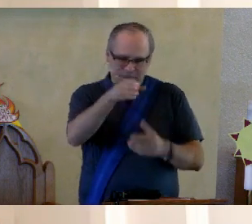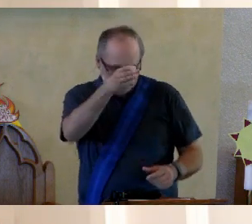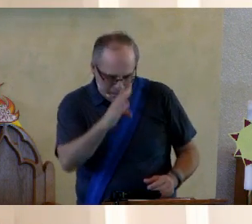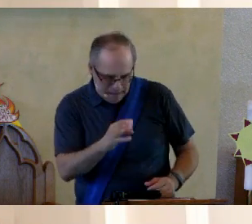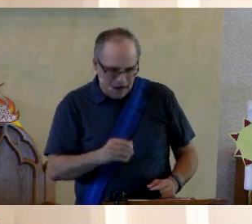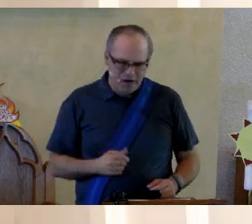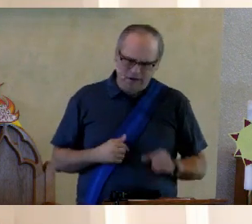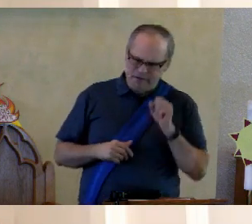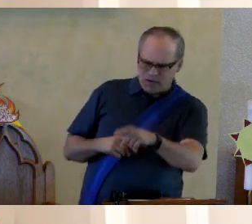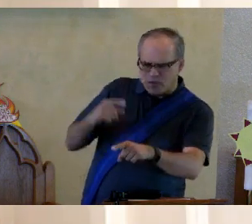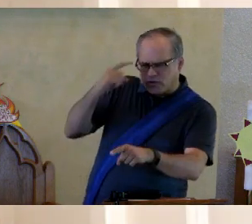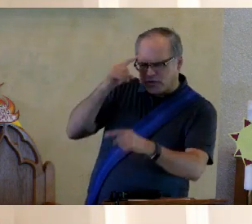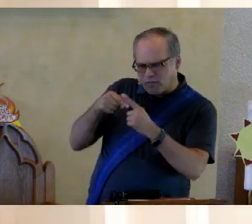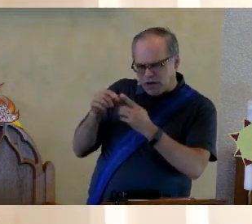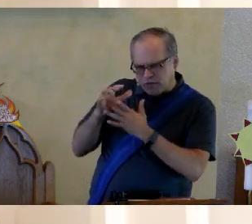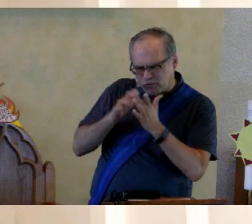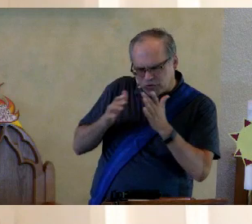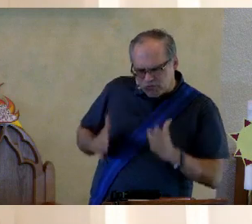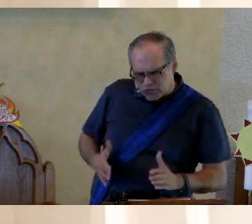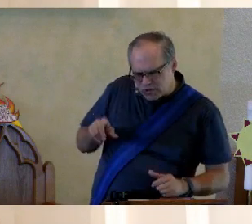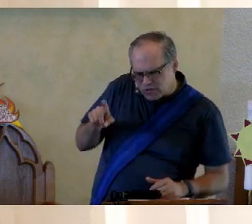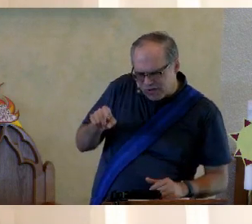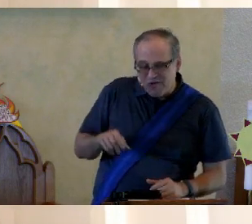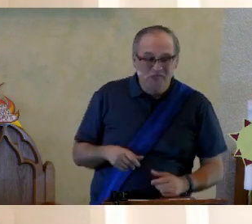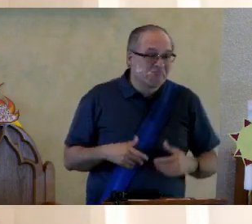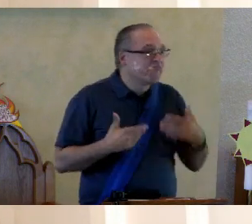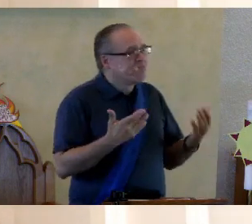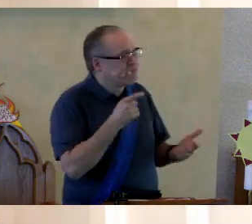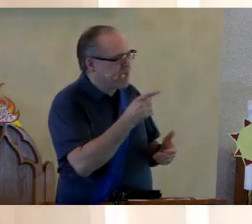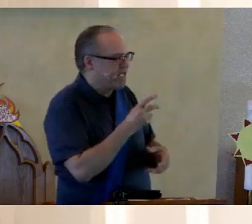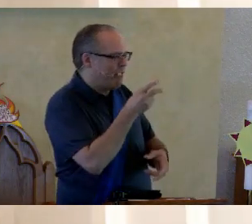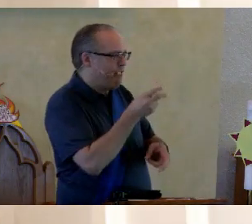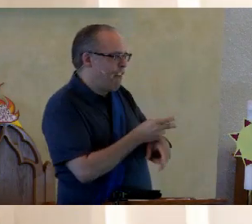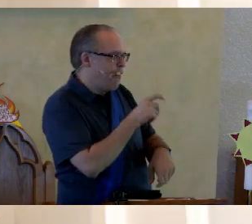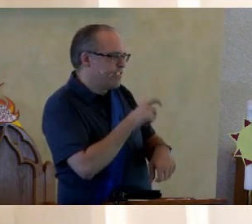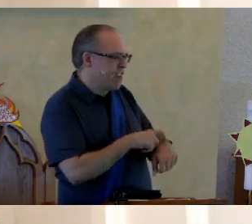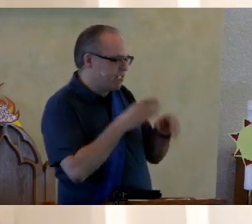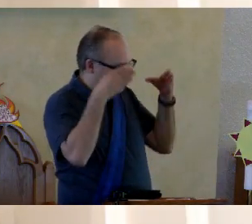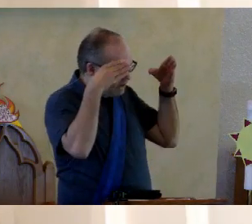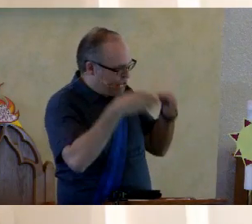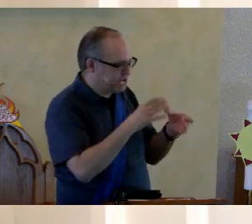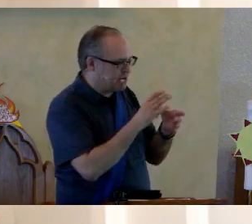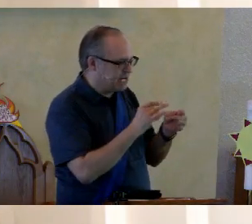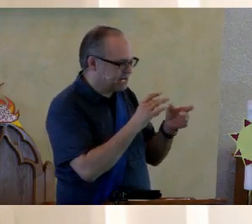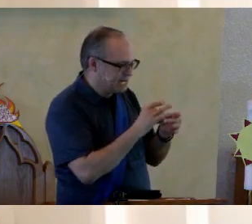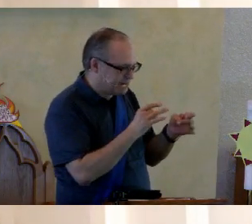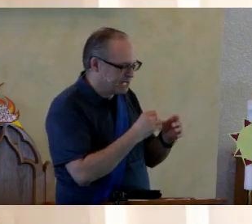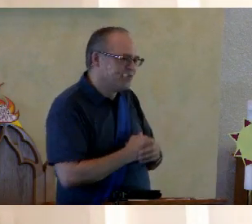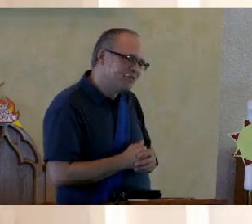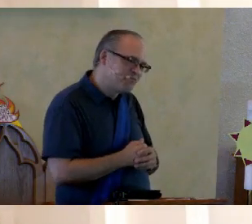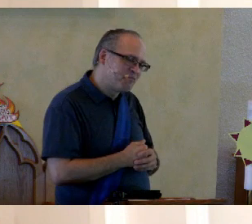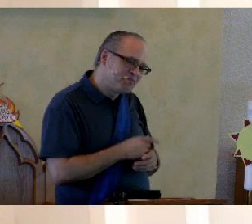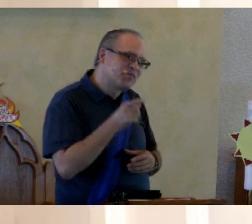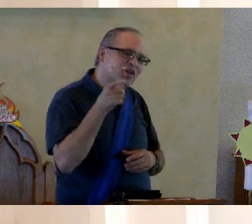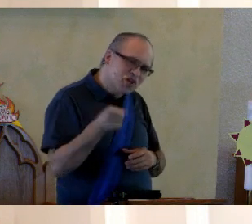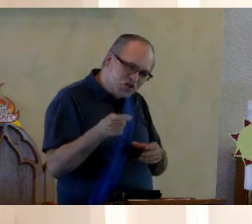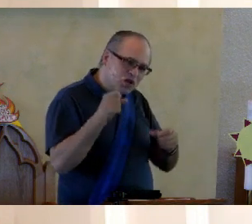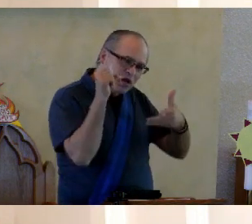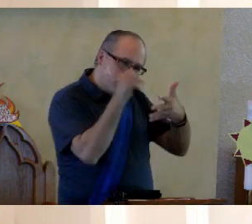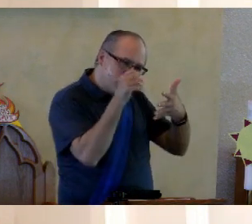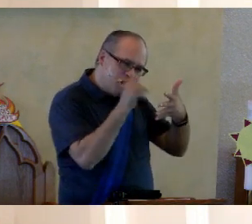thought of Christians, she said, "They really have a hard time staying on message." She went on to list a number of